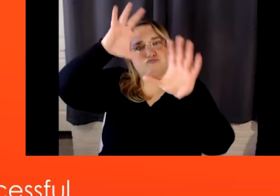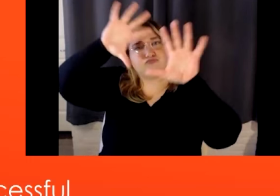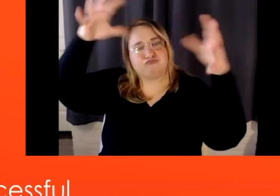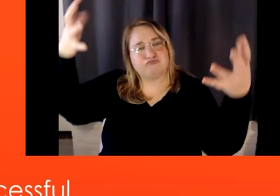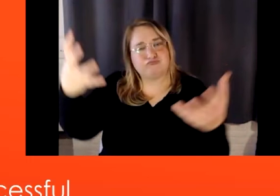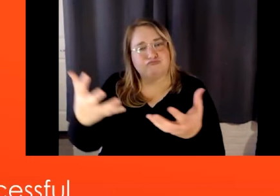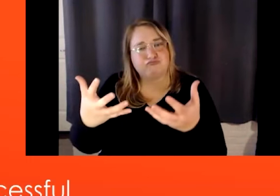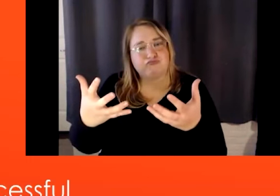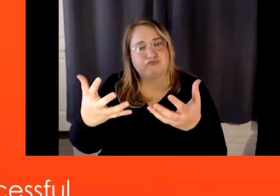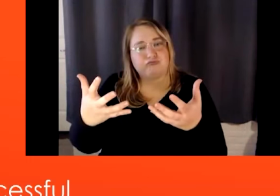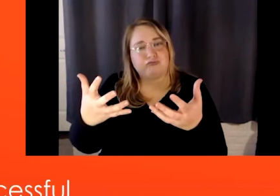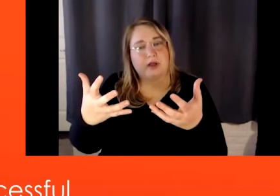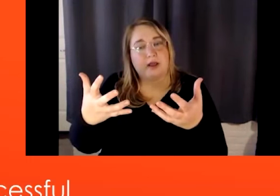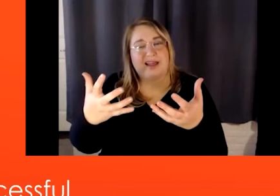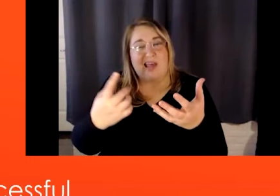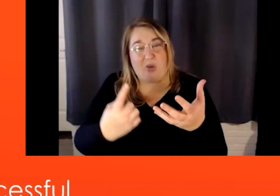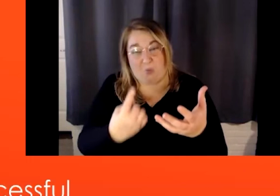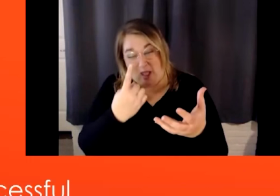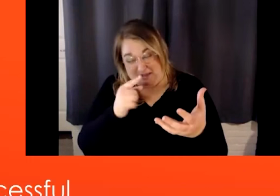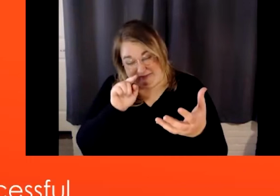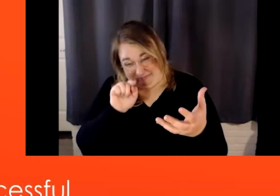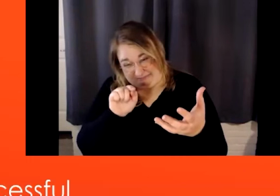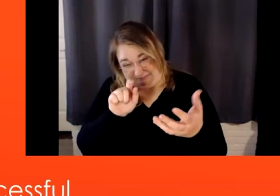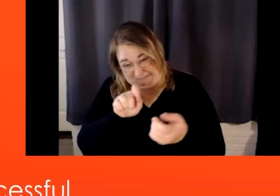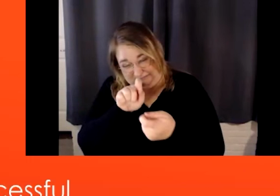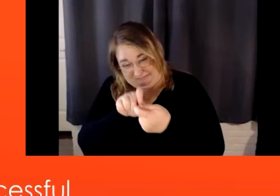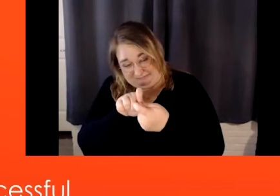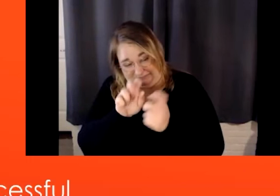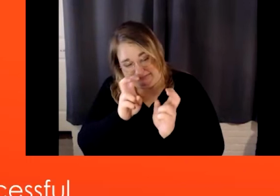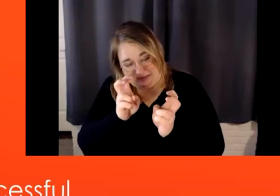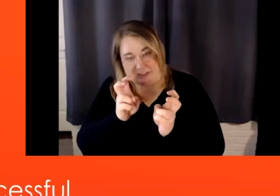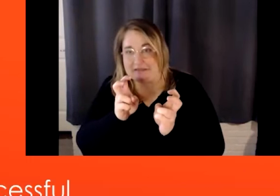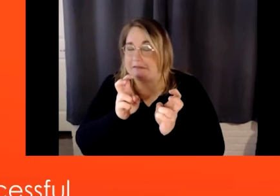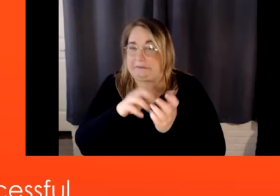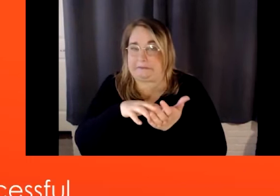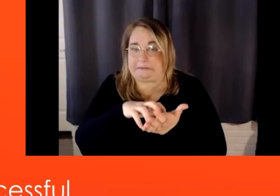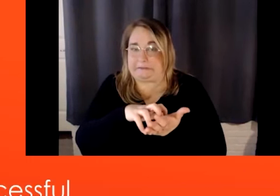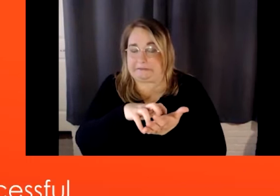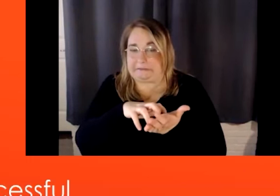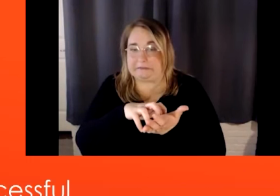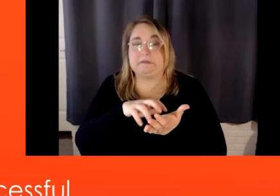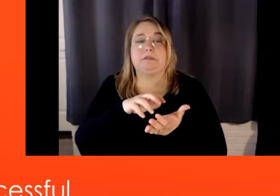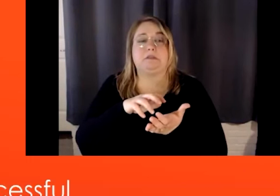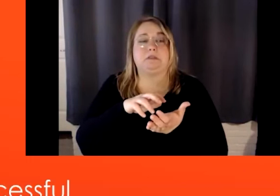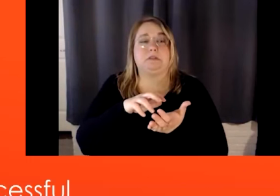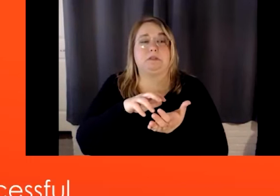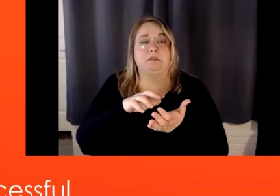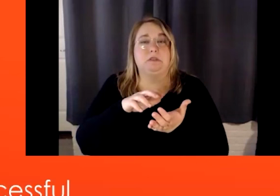was one subject that they really should have been stronger with. And because we work in a laws of averages in our